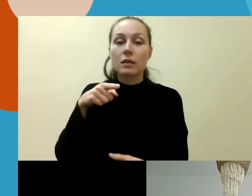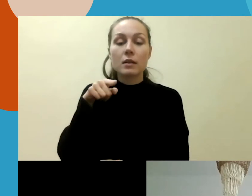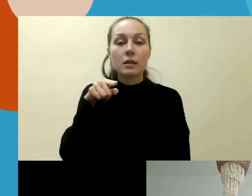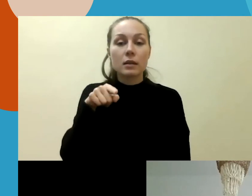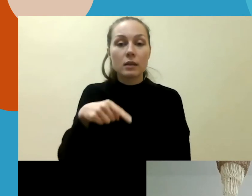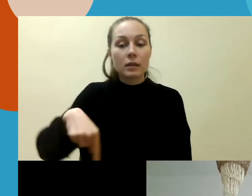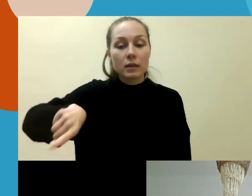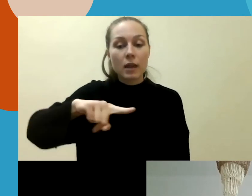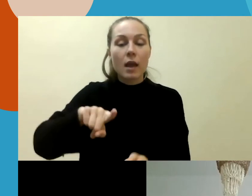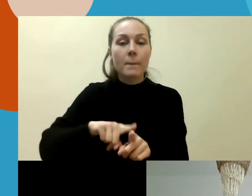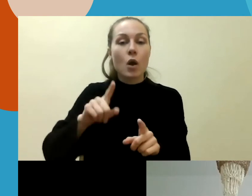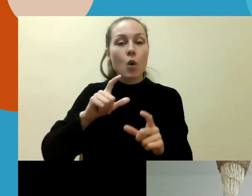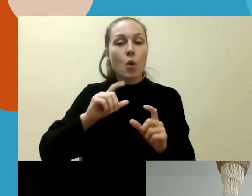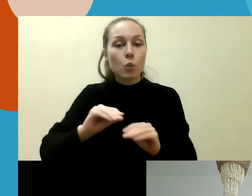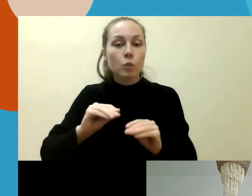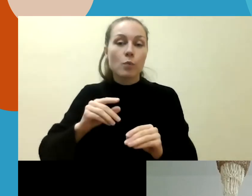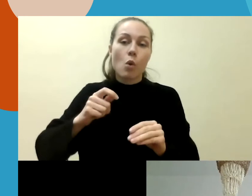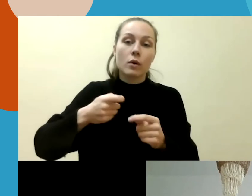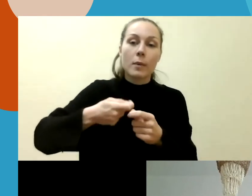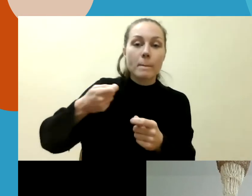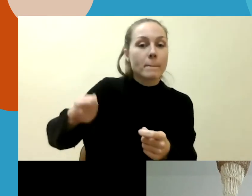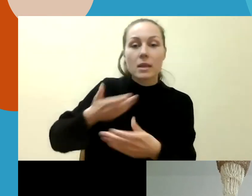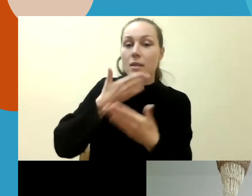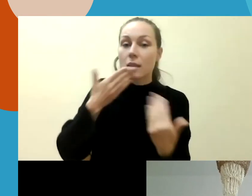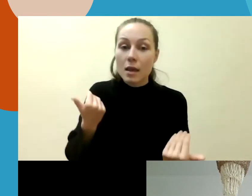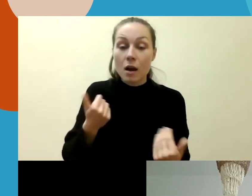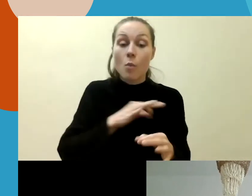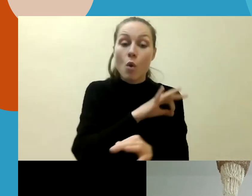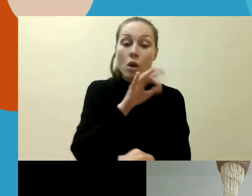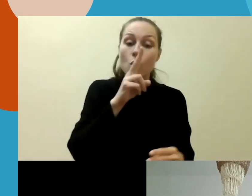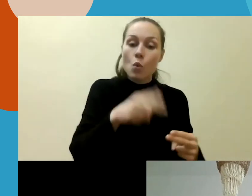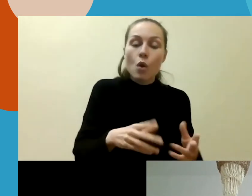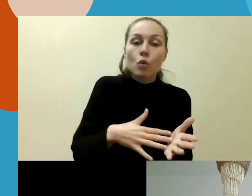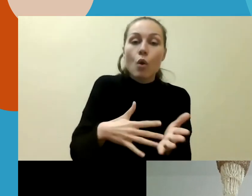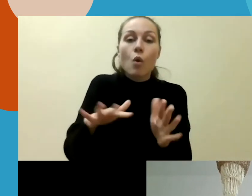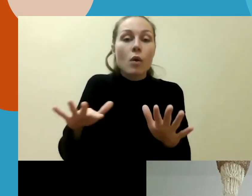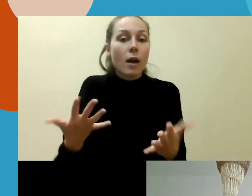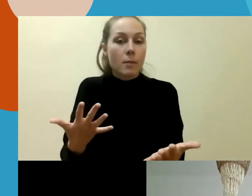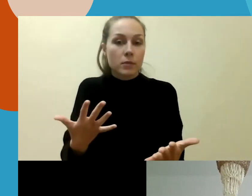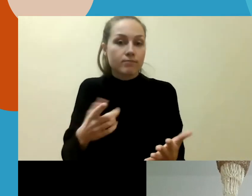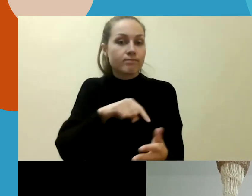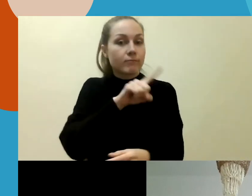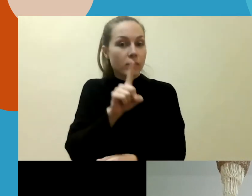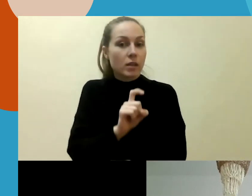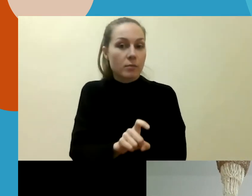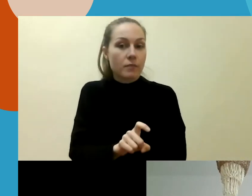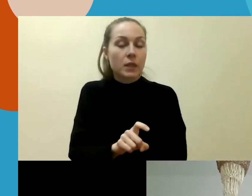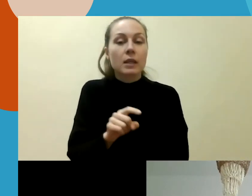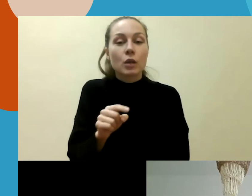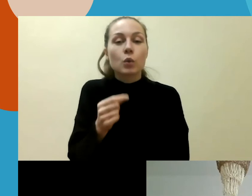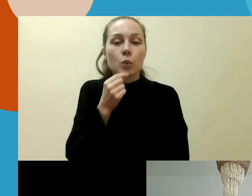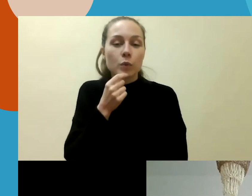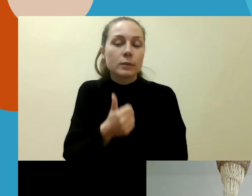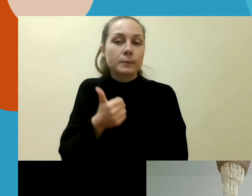But the problem with the courses is that they are not continuous,